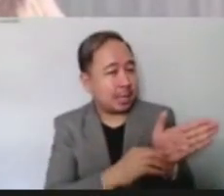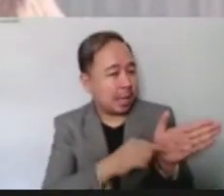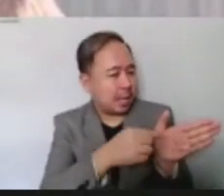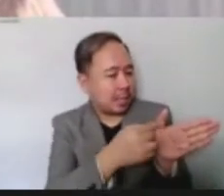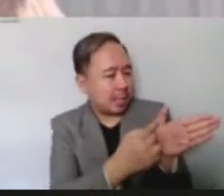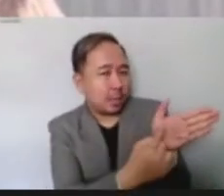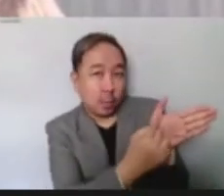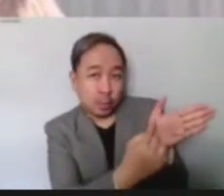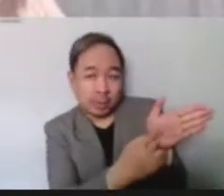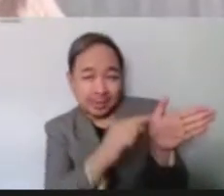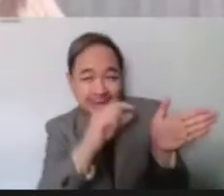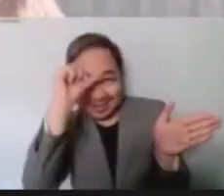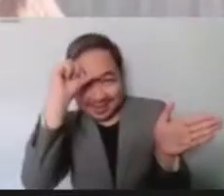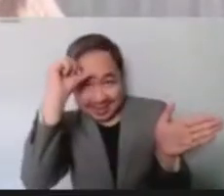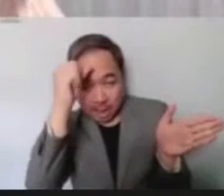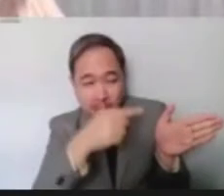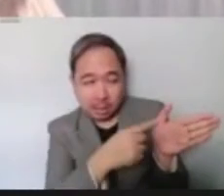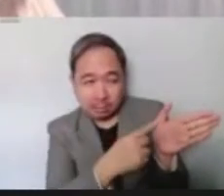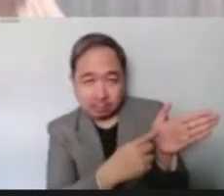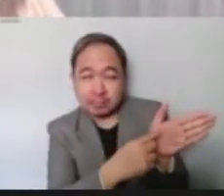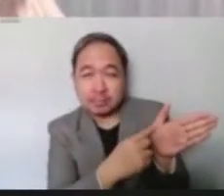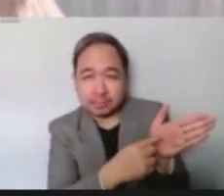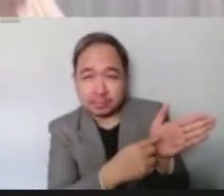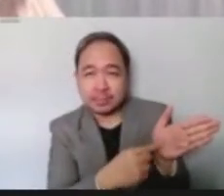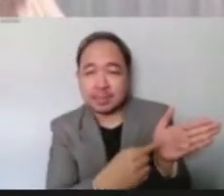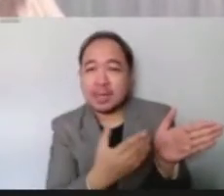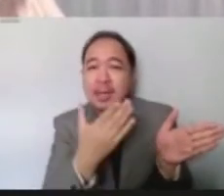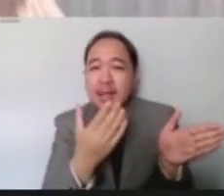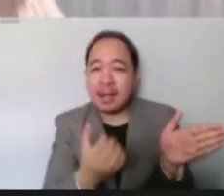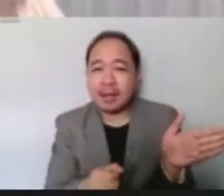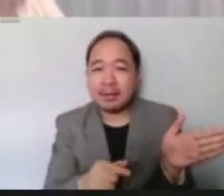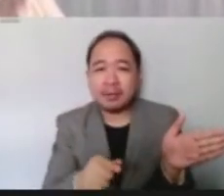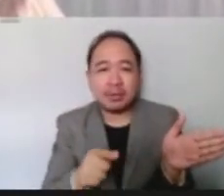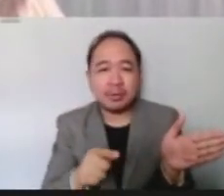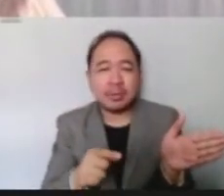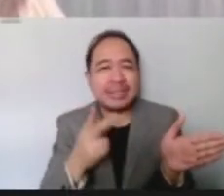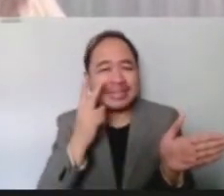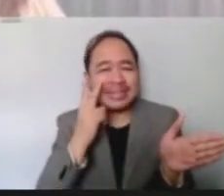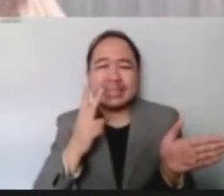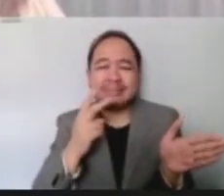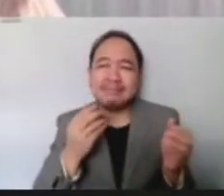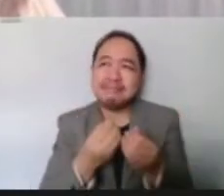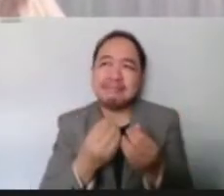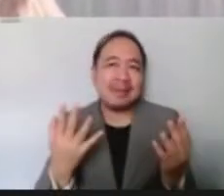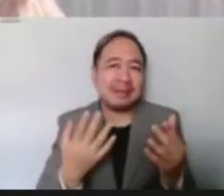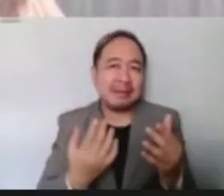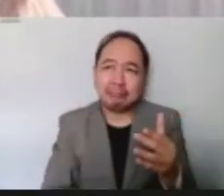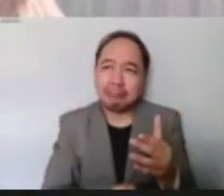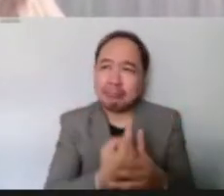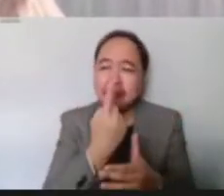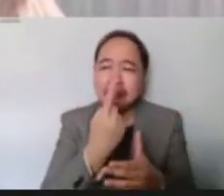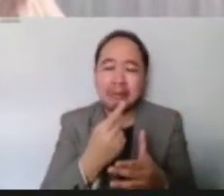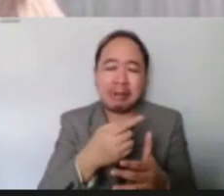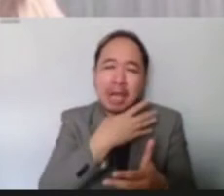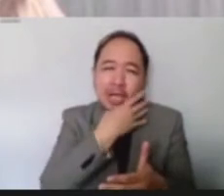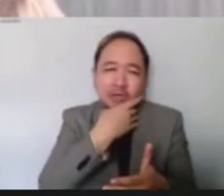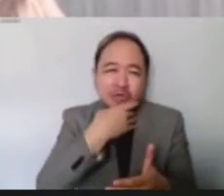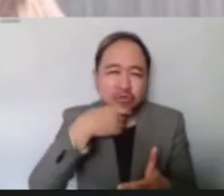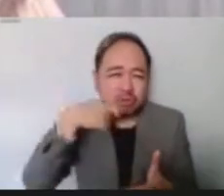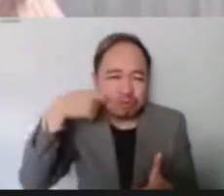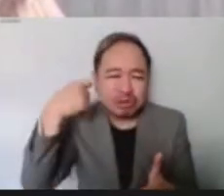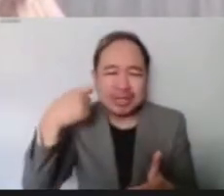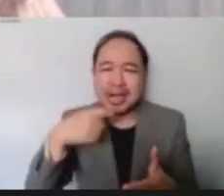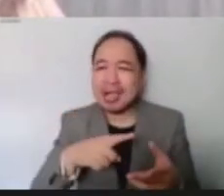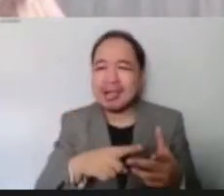geo-environmental zone it is subject to hydrological risks such as flood drought flood syndrome and runoff of the